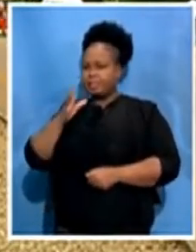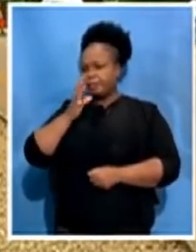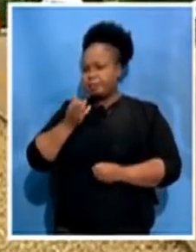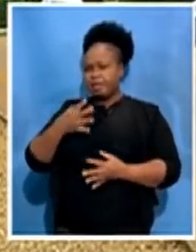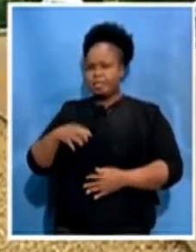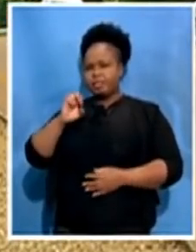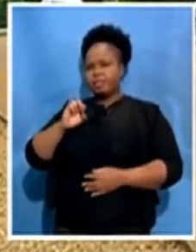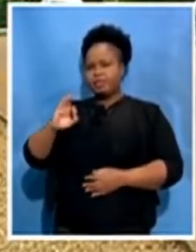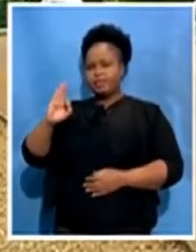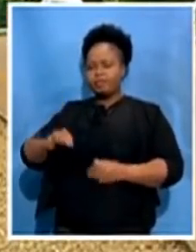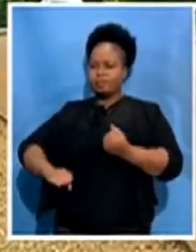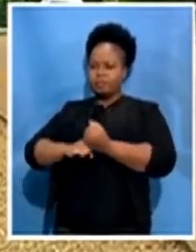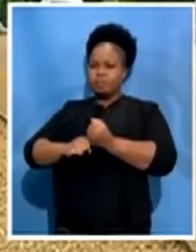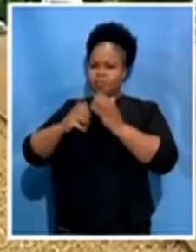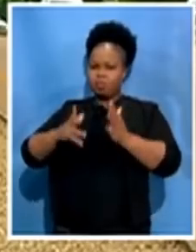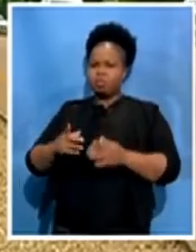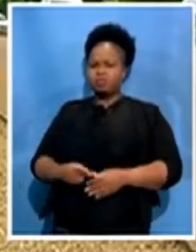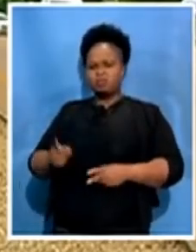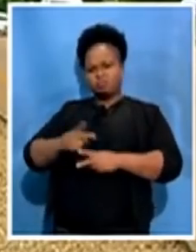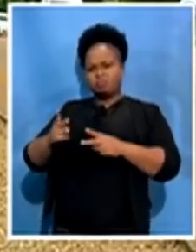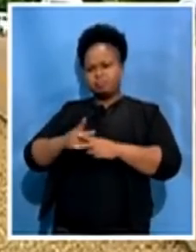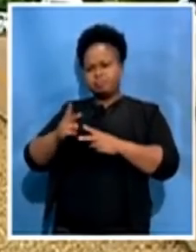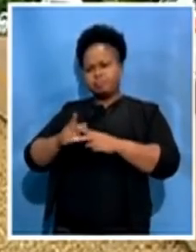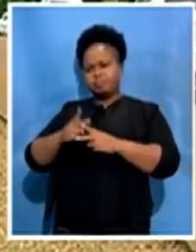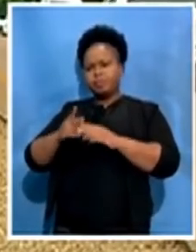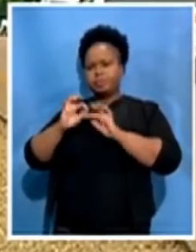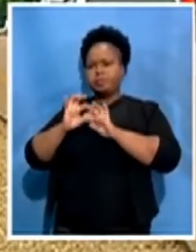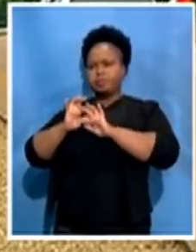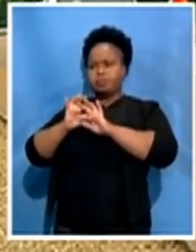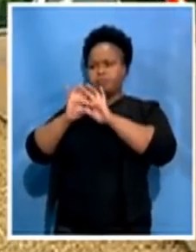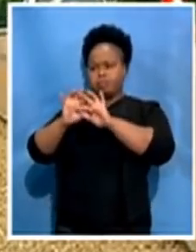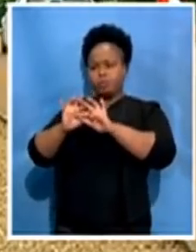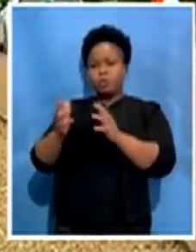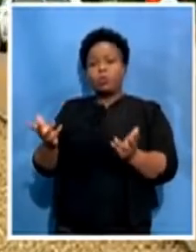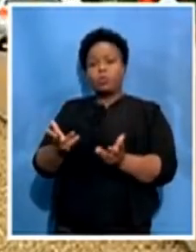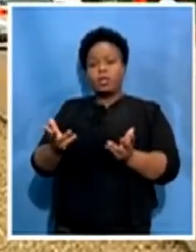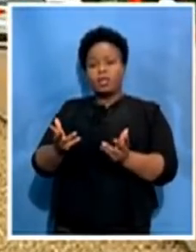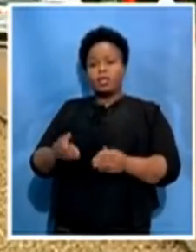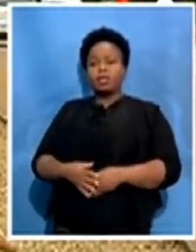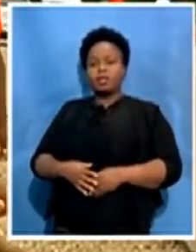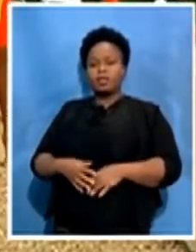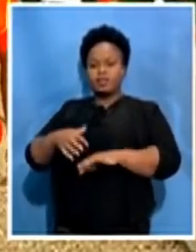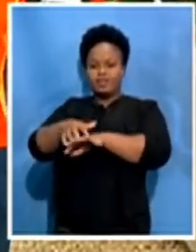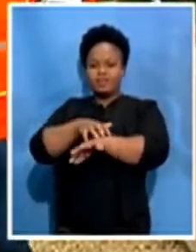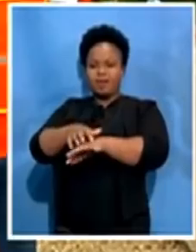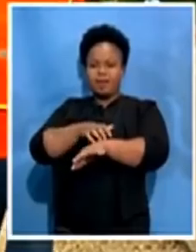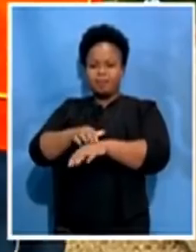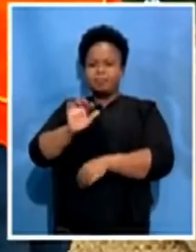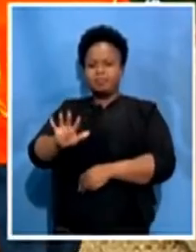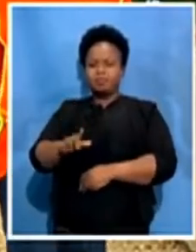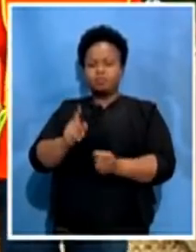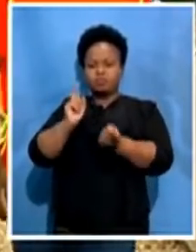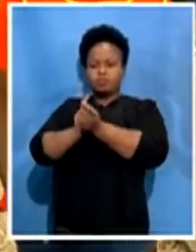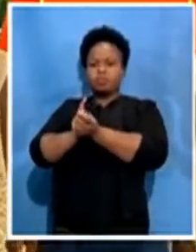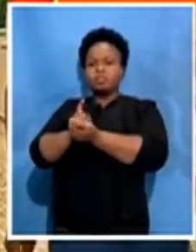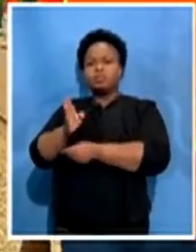to march. These people are marching to the farm ZZ2, tomato producers ZZ2. Well, they'll be handing over a